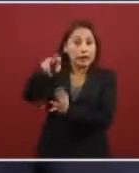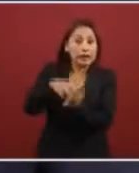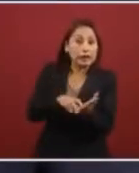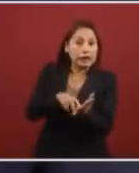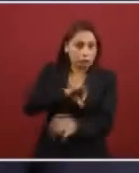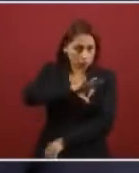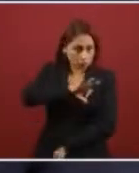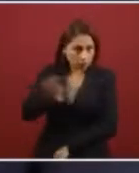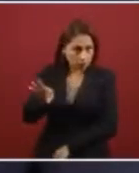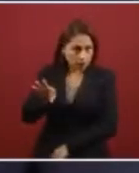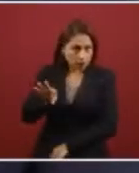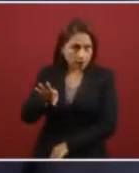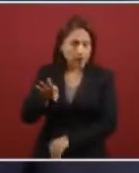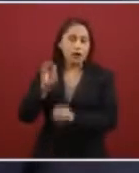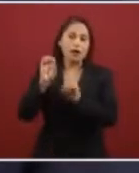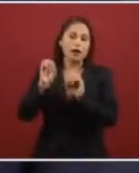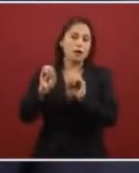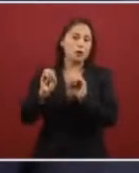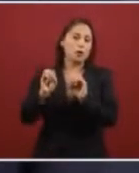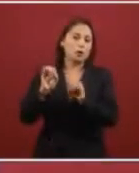Constitución? Is the Constitution clear?